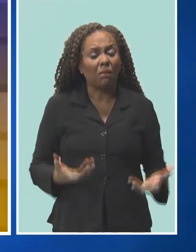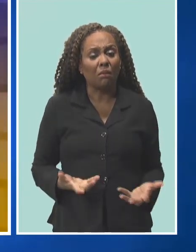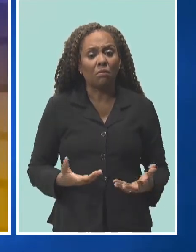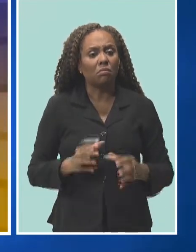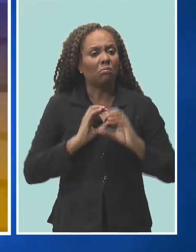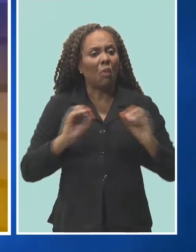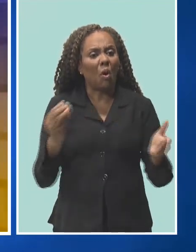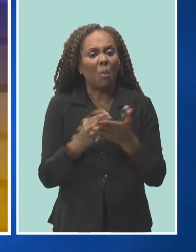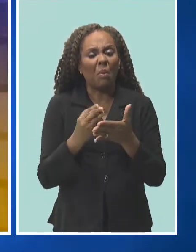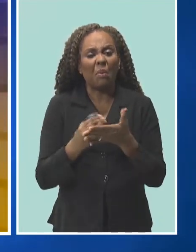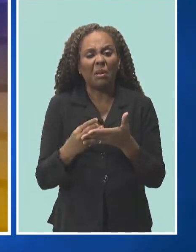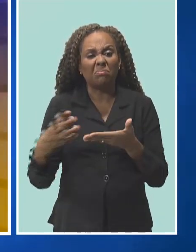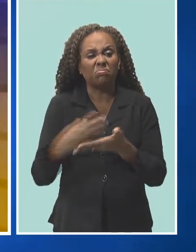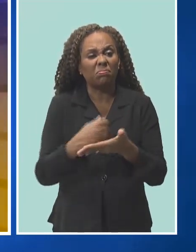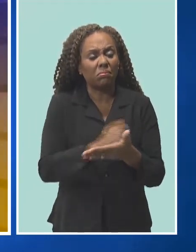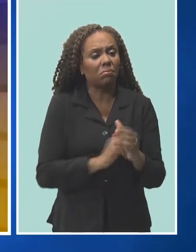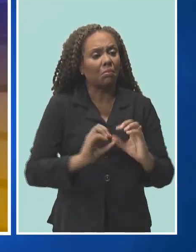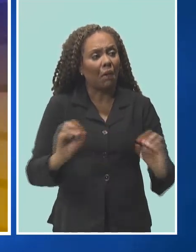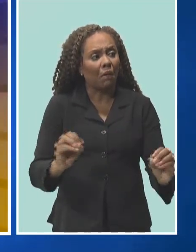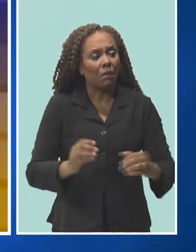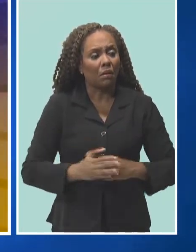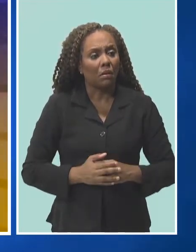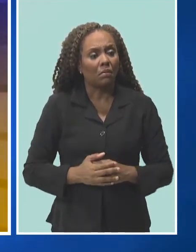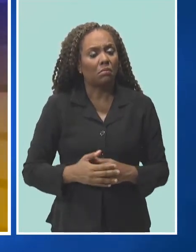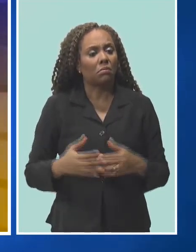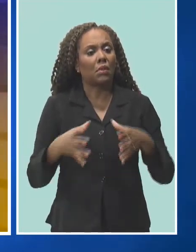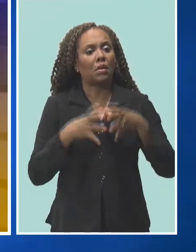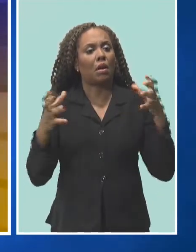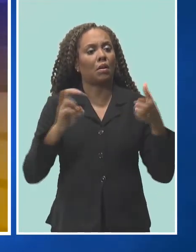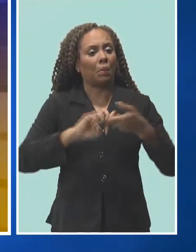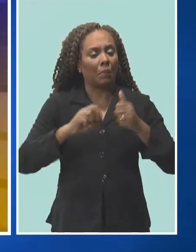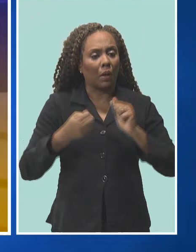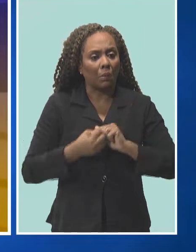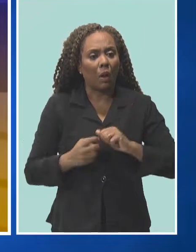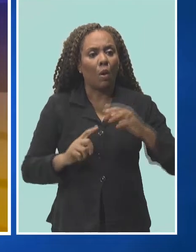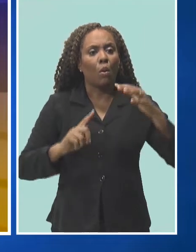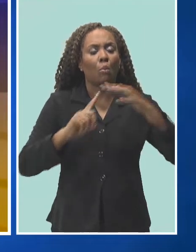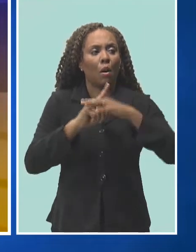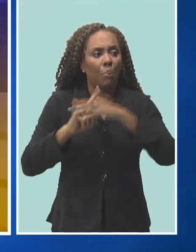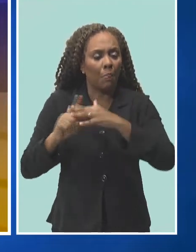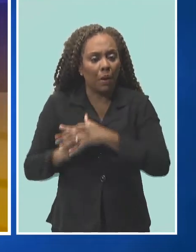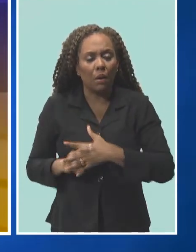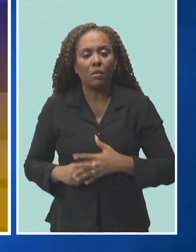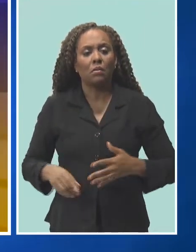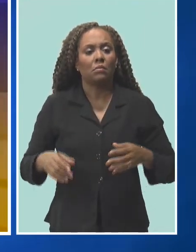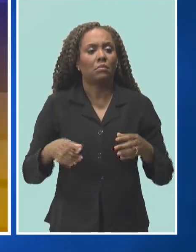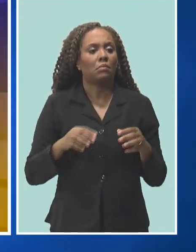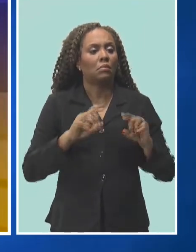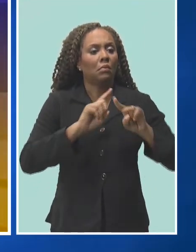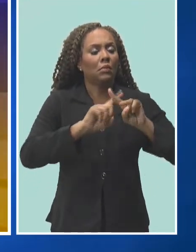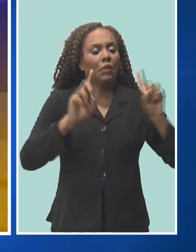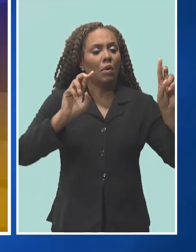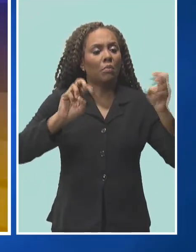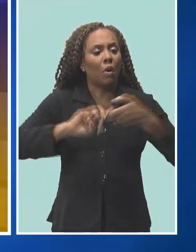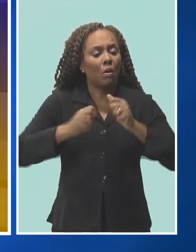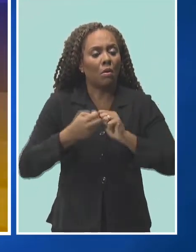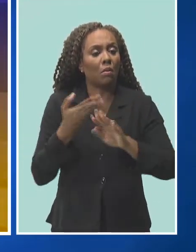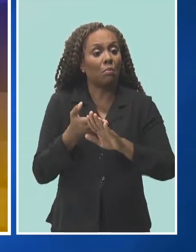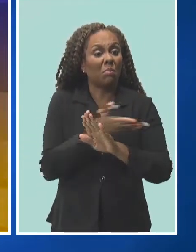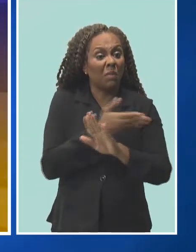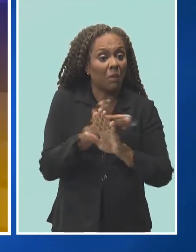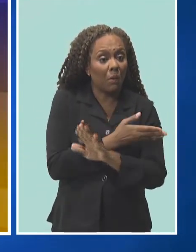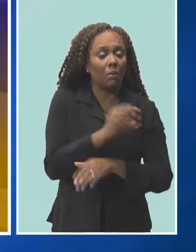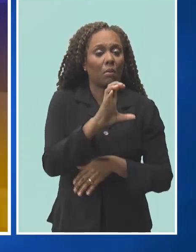shareholders, we have had outstanding issues, other issues that would have occurred before COVID, which have not been